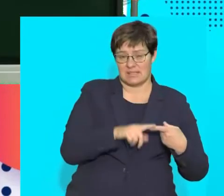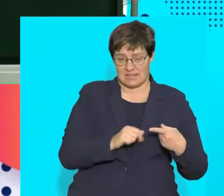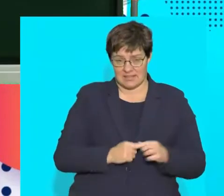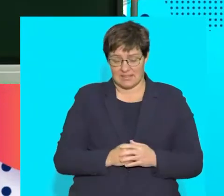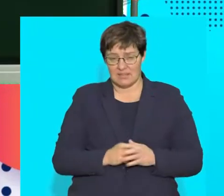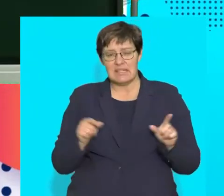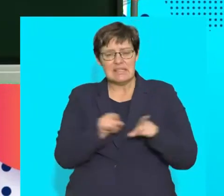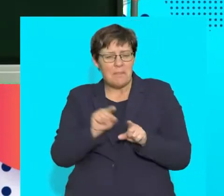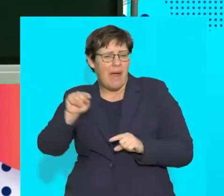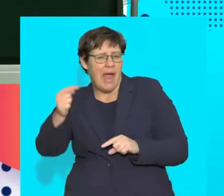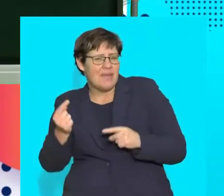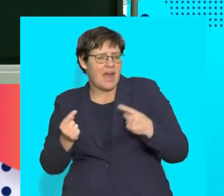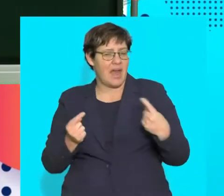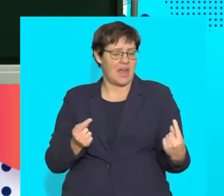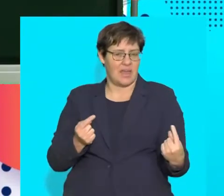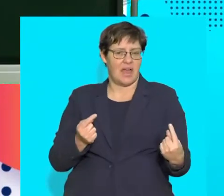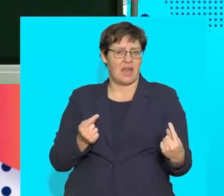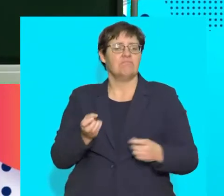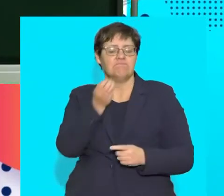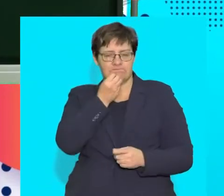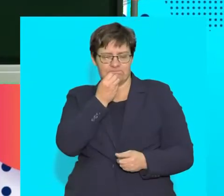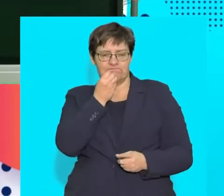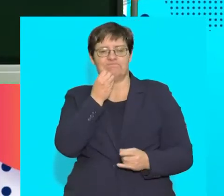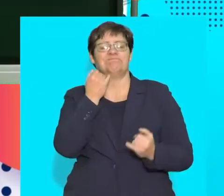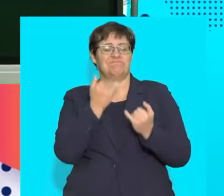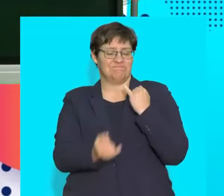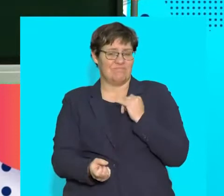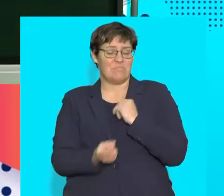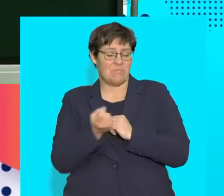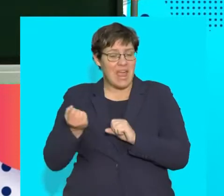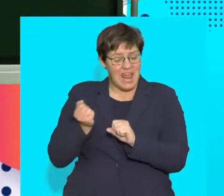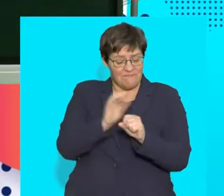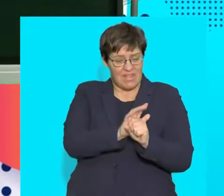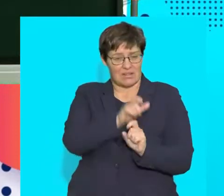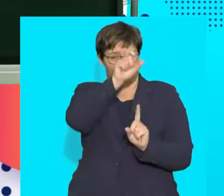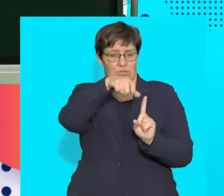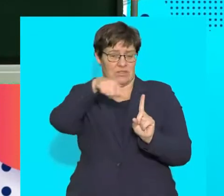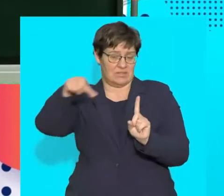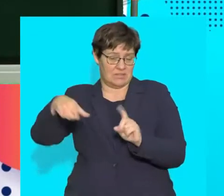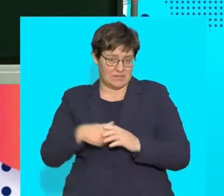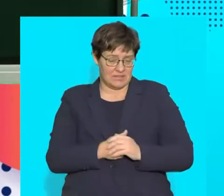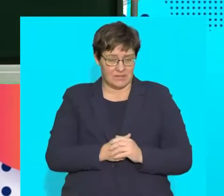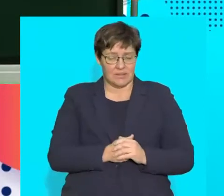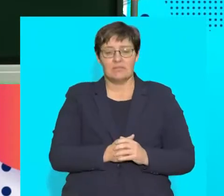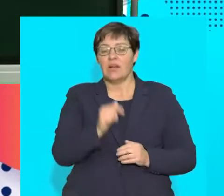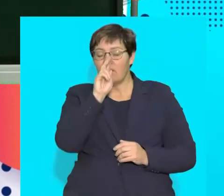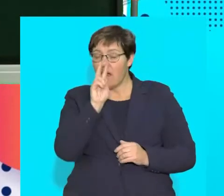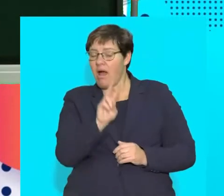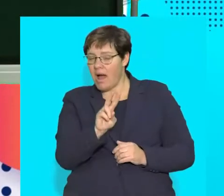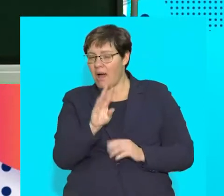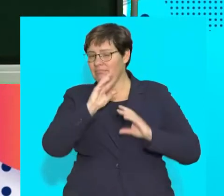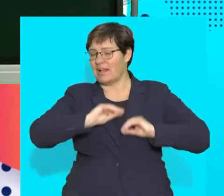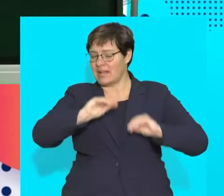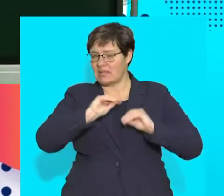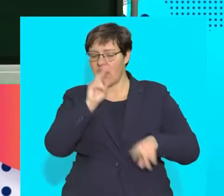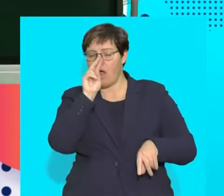other nutritional disorders and how they affect individuals. Let's get straight into the lesson, have an overview of some